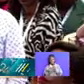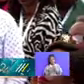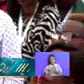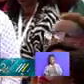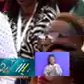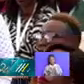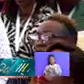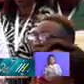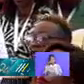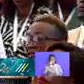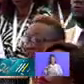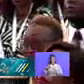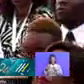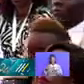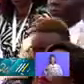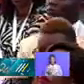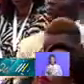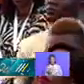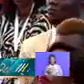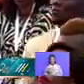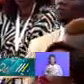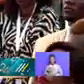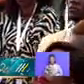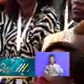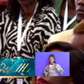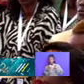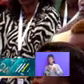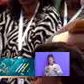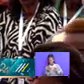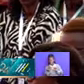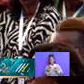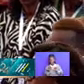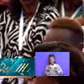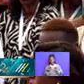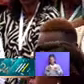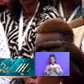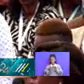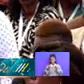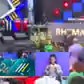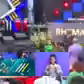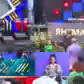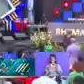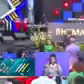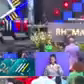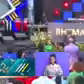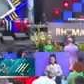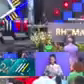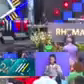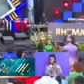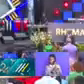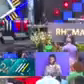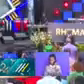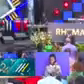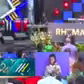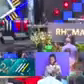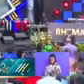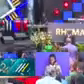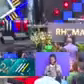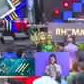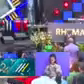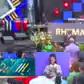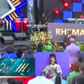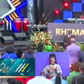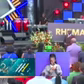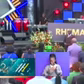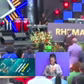Revelation that God gave to me concerning broken the altar of poverty that is